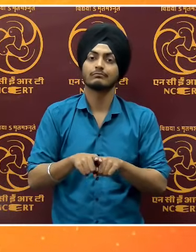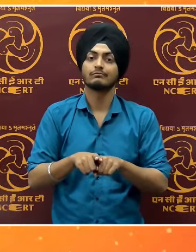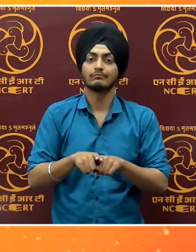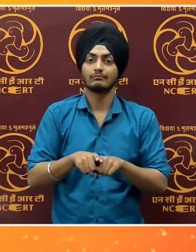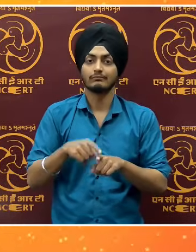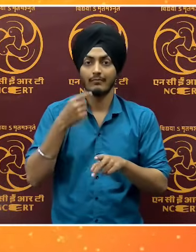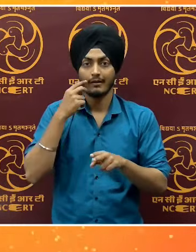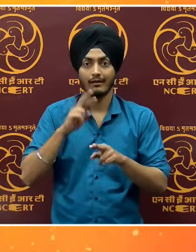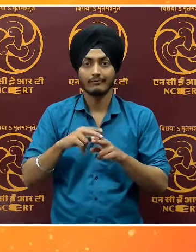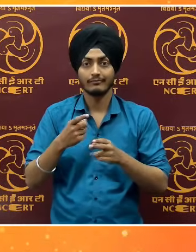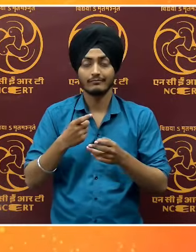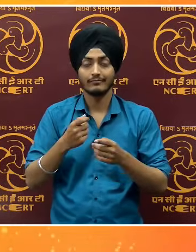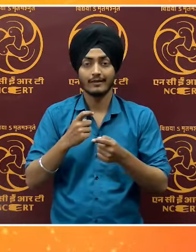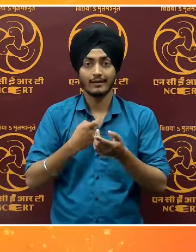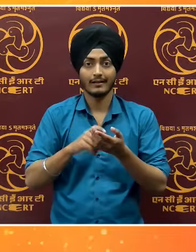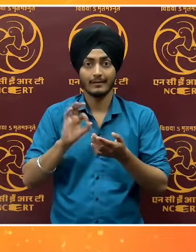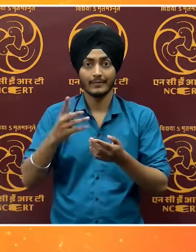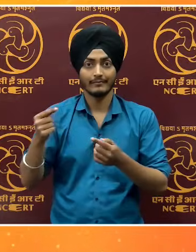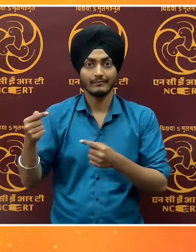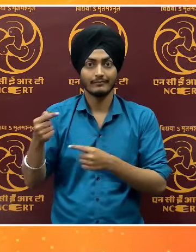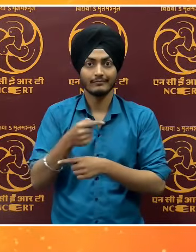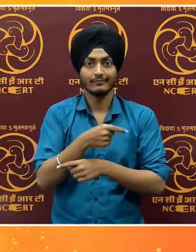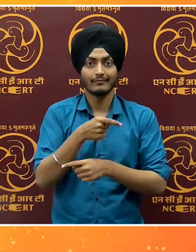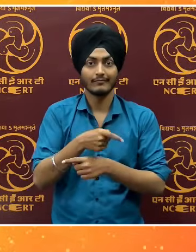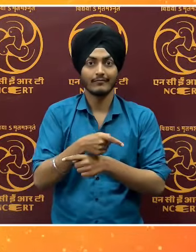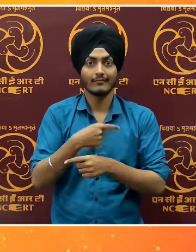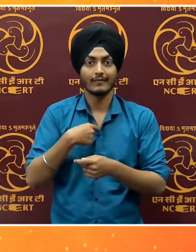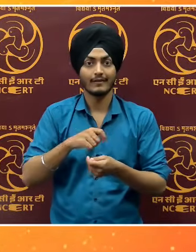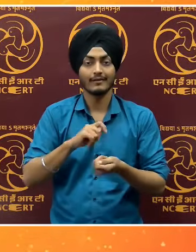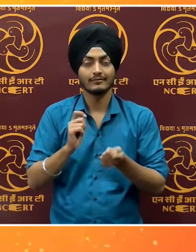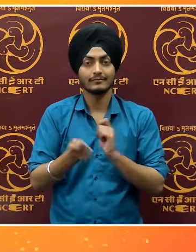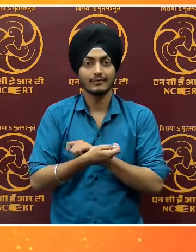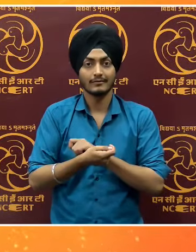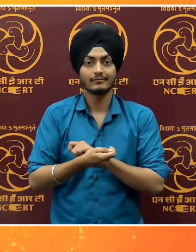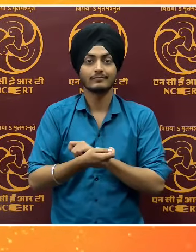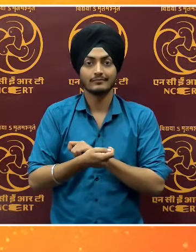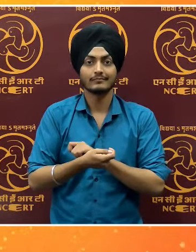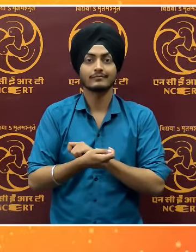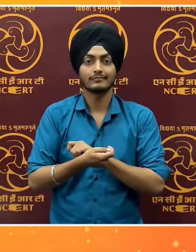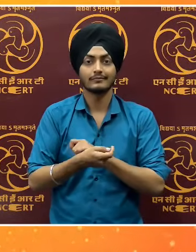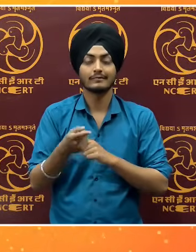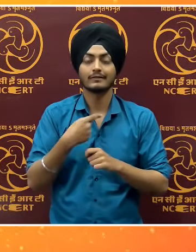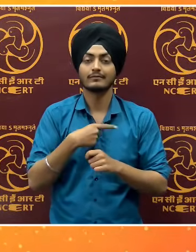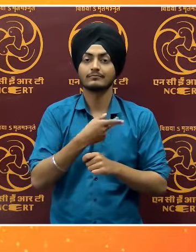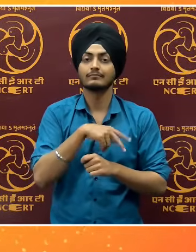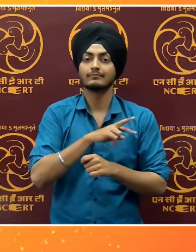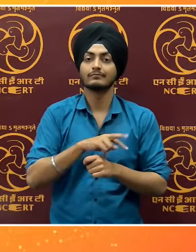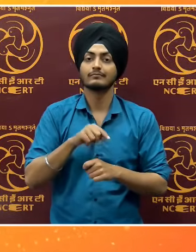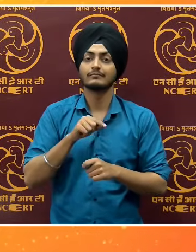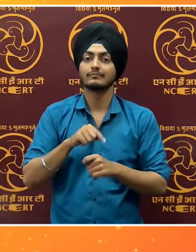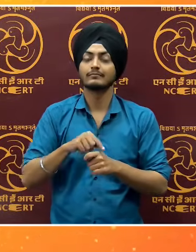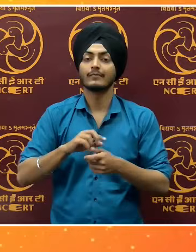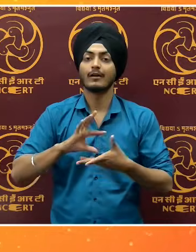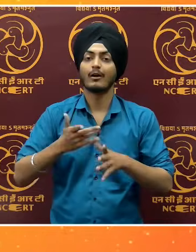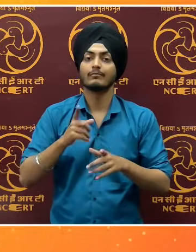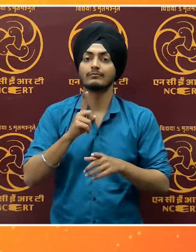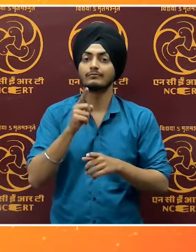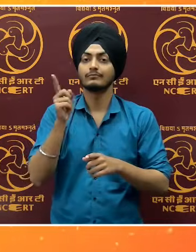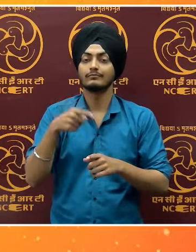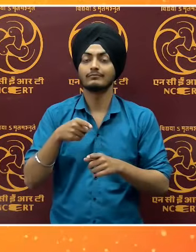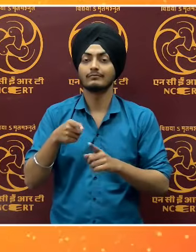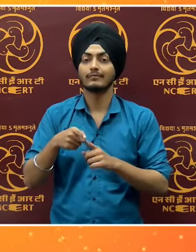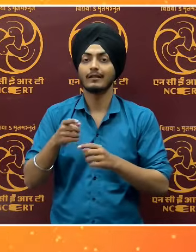the resistance of the third shape, it is coming as 1 by 9th of the first